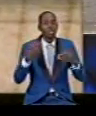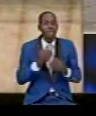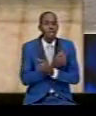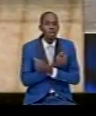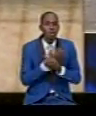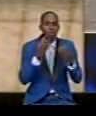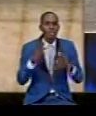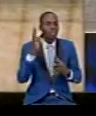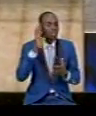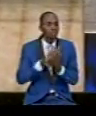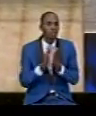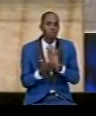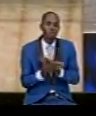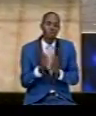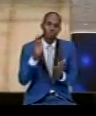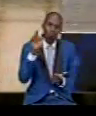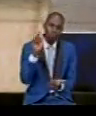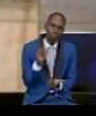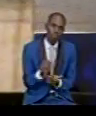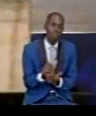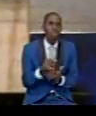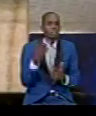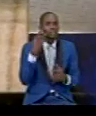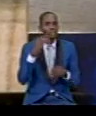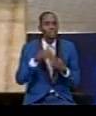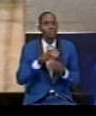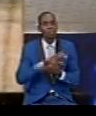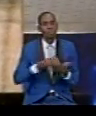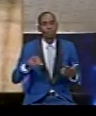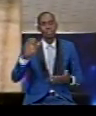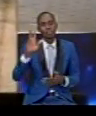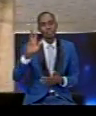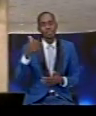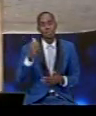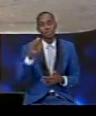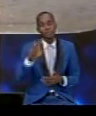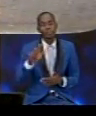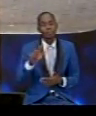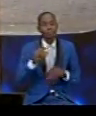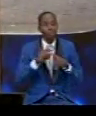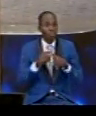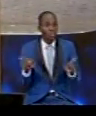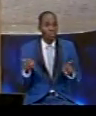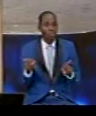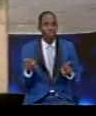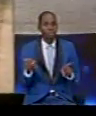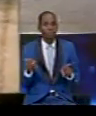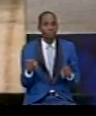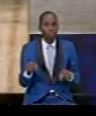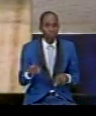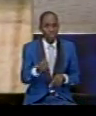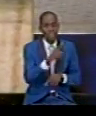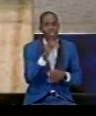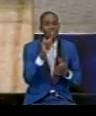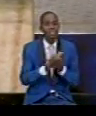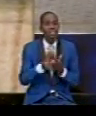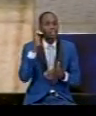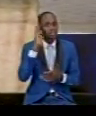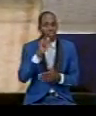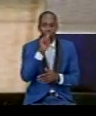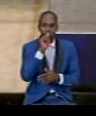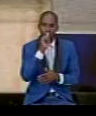shall wire cold then he says but he that shall endure